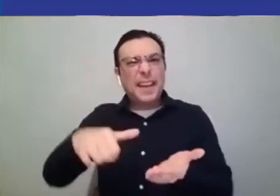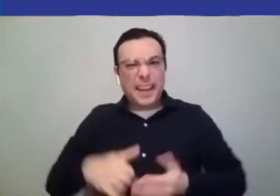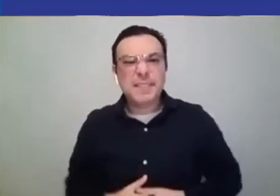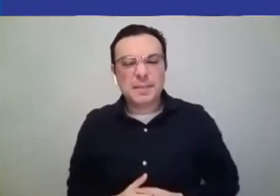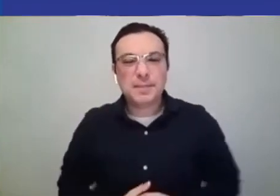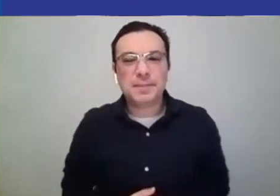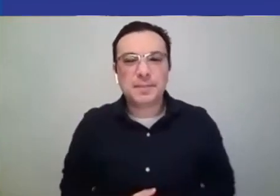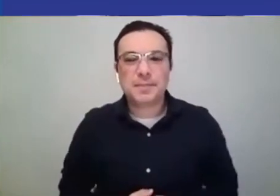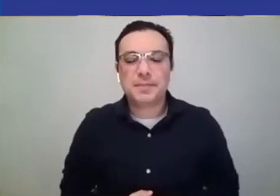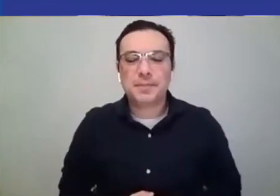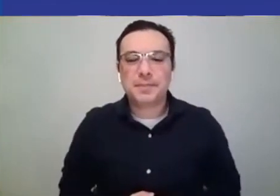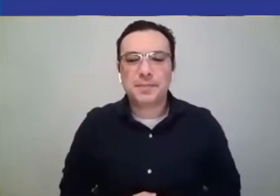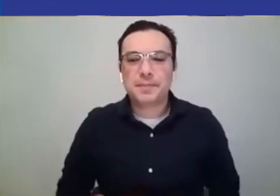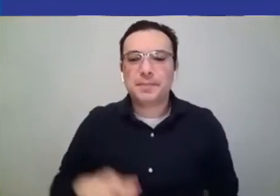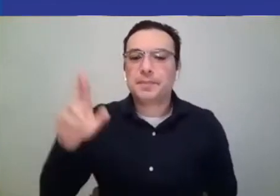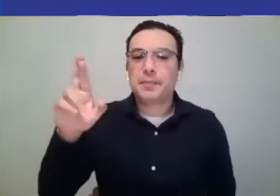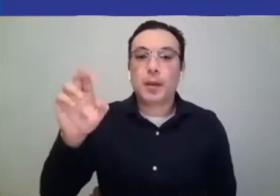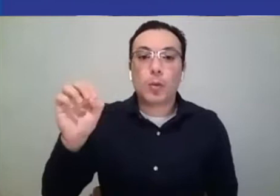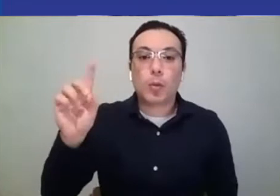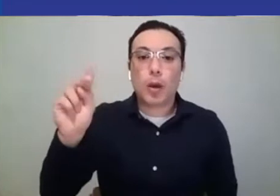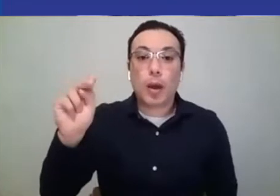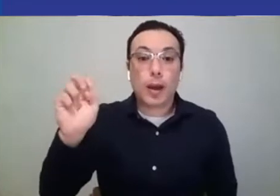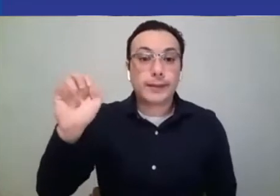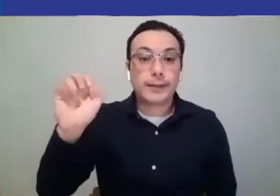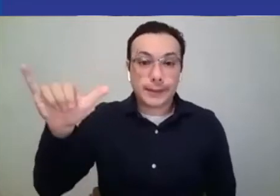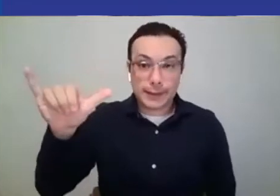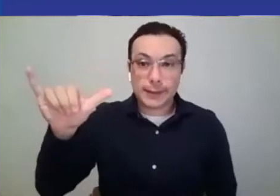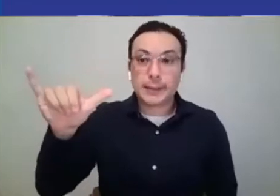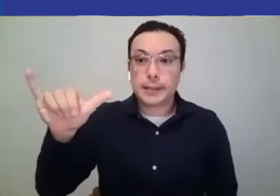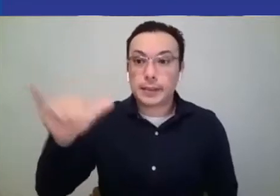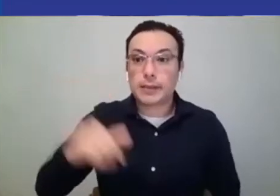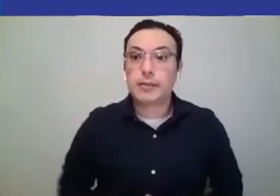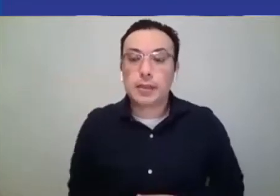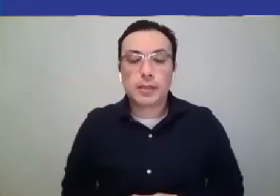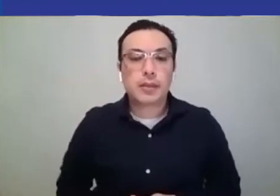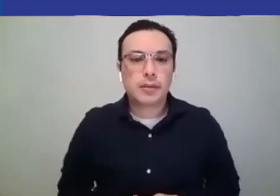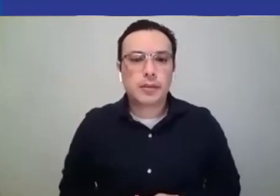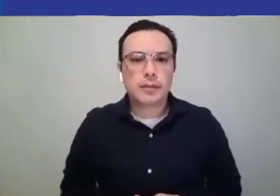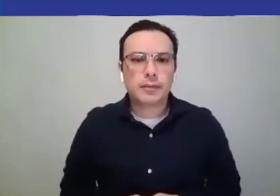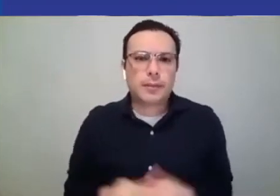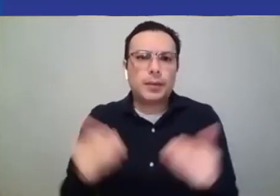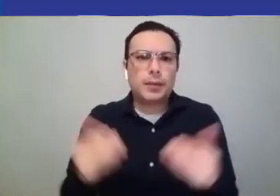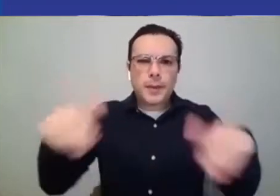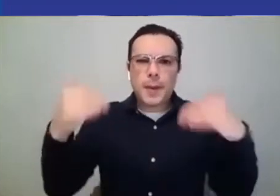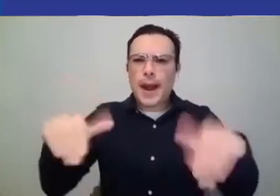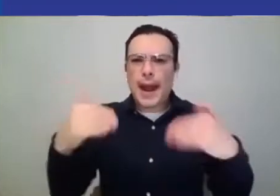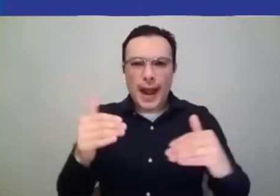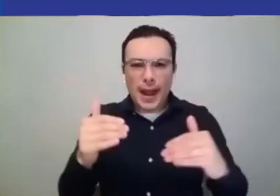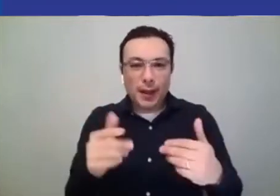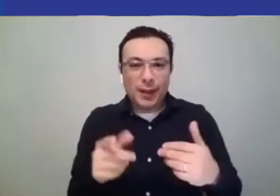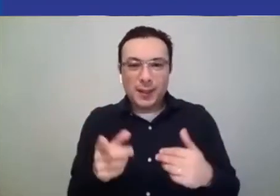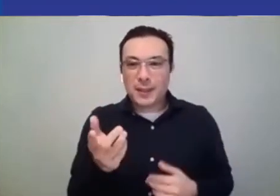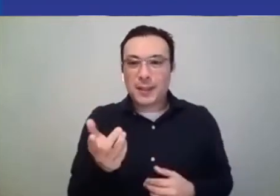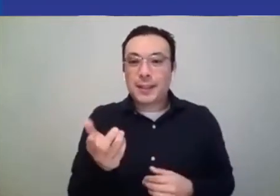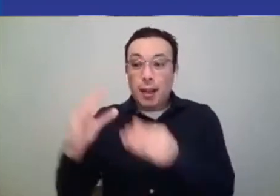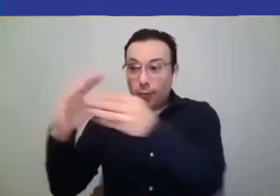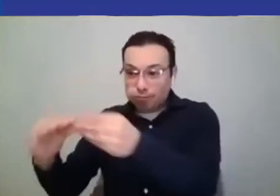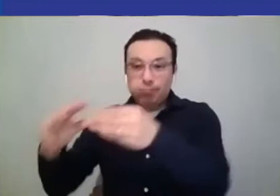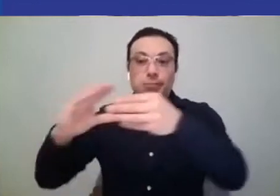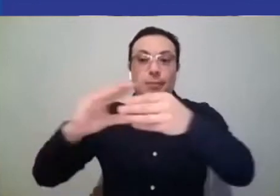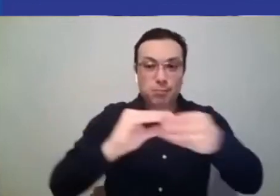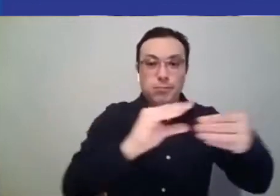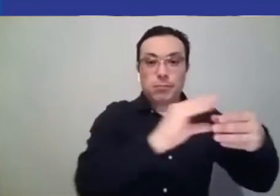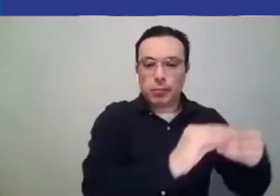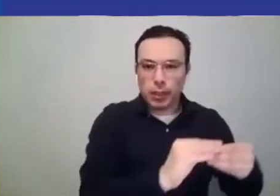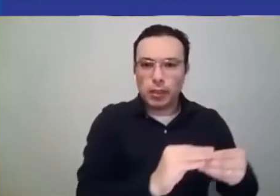dance. Thank you, Jyoti. So I think the three of you have just done an incredible job framing this for